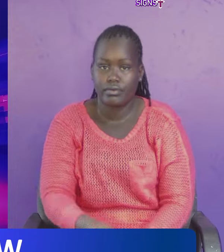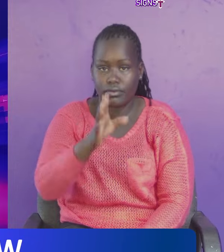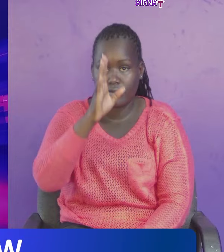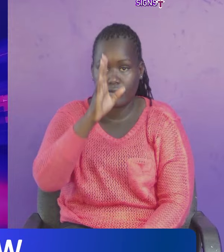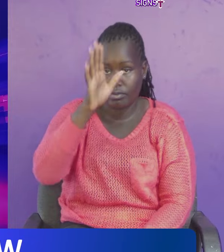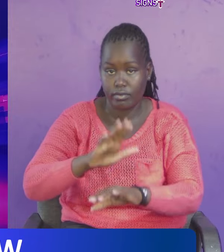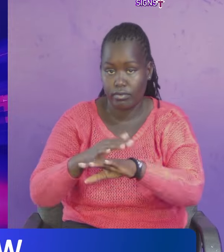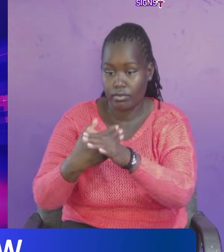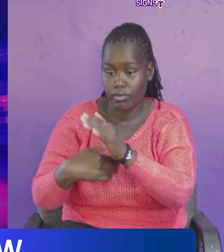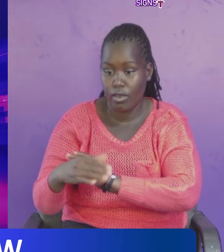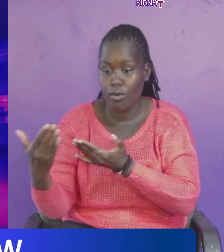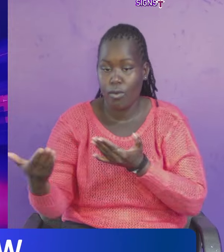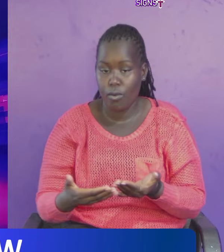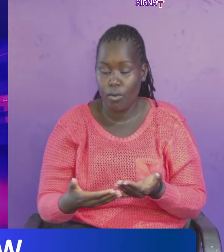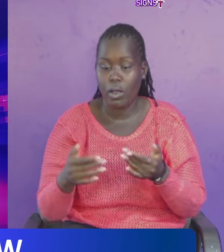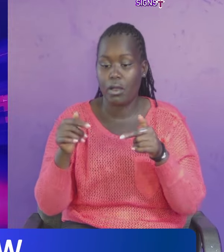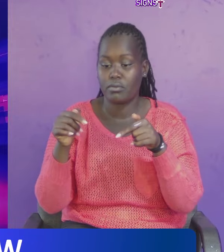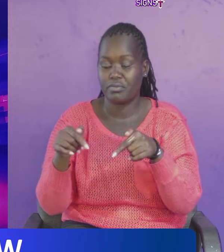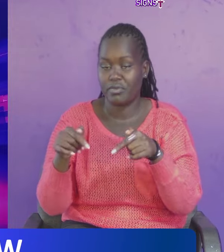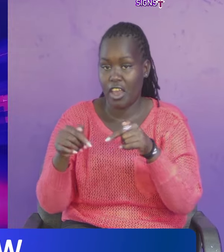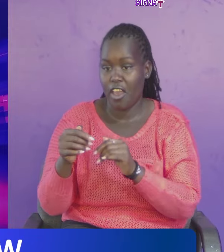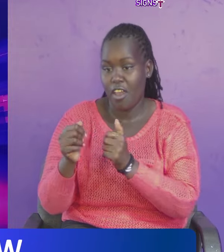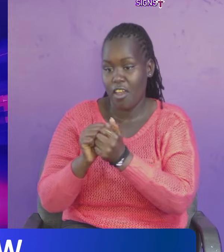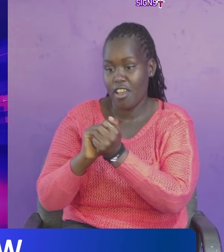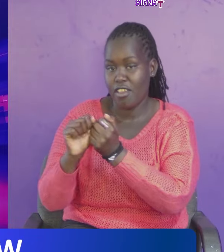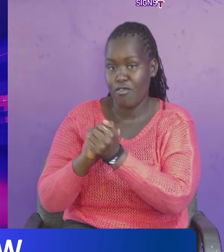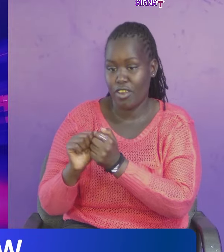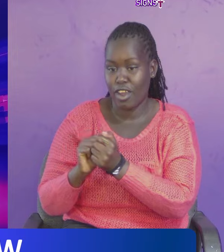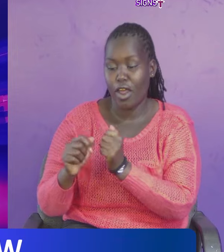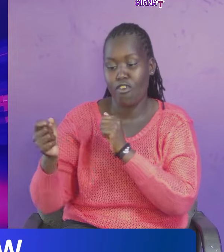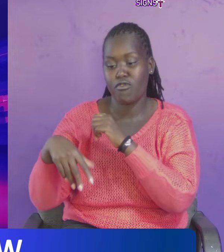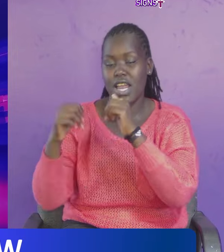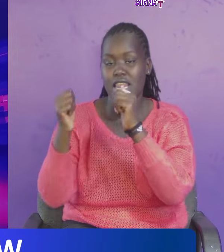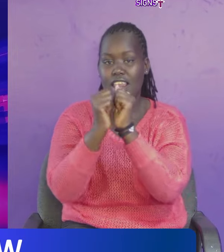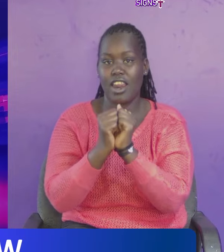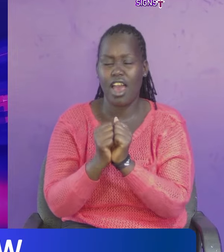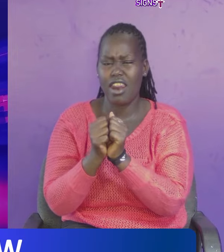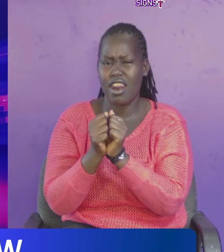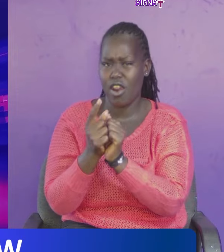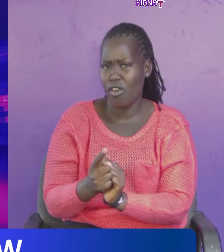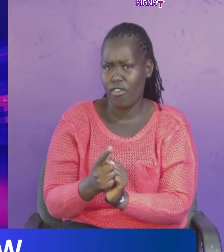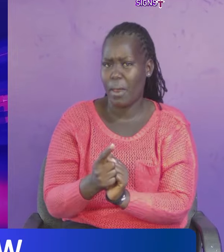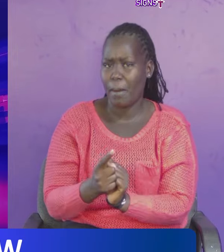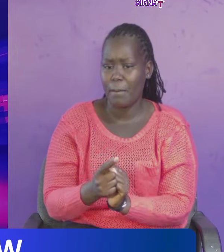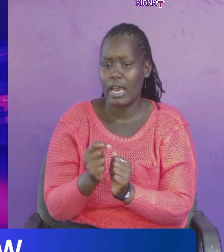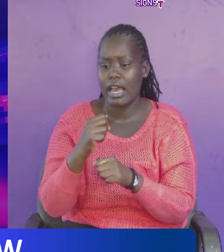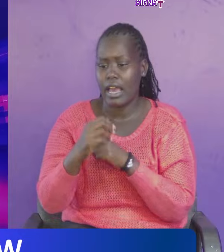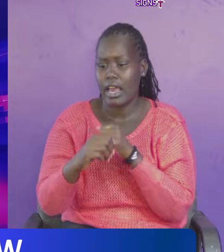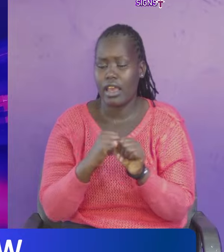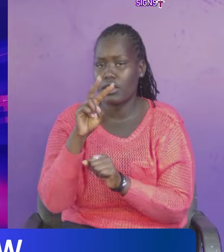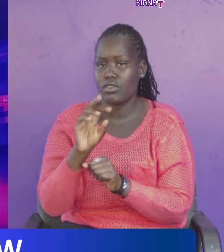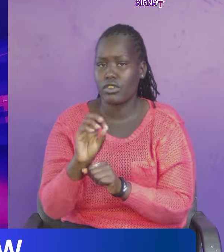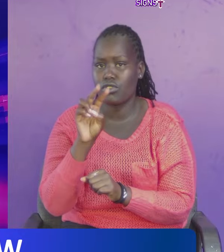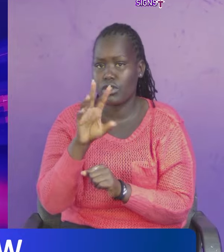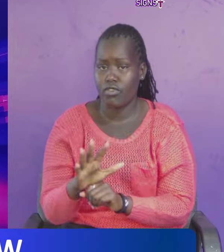Good morning. Welcome to this Friday of November. The year is 2025, and we are